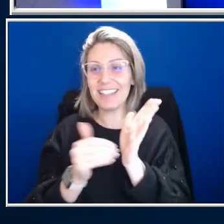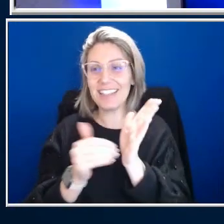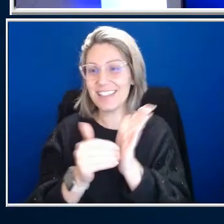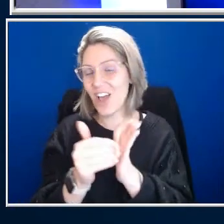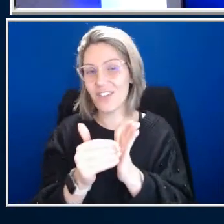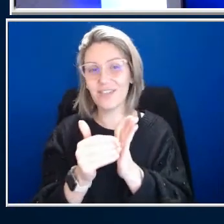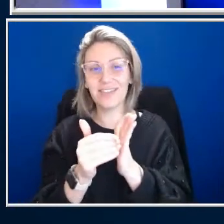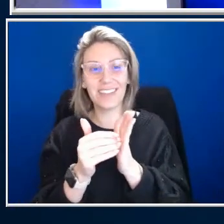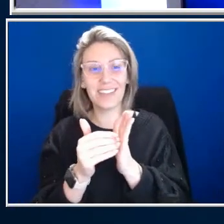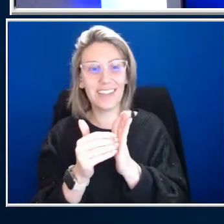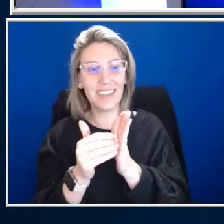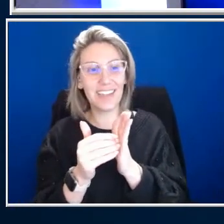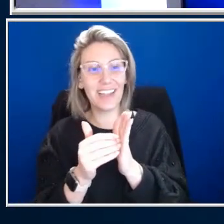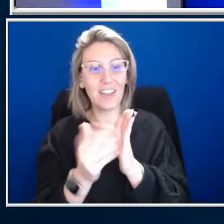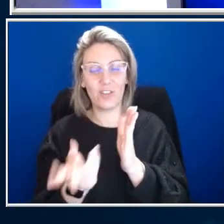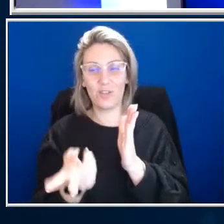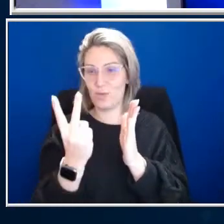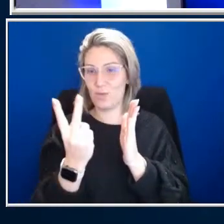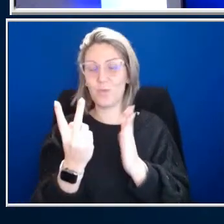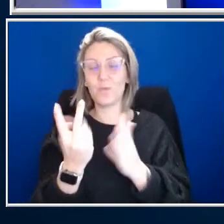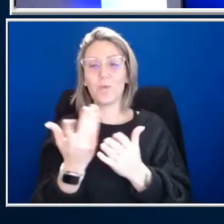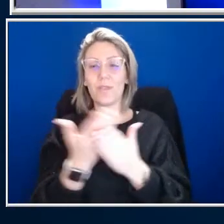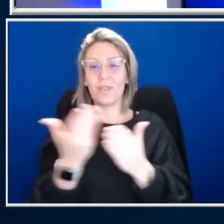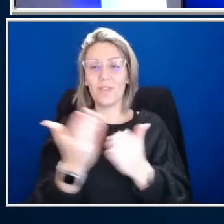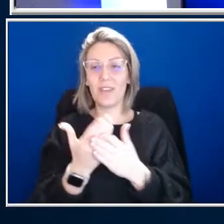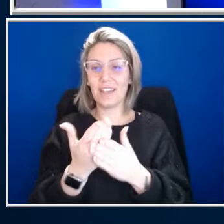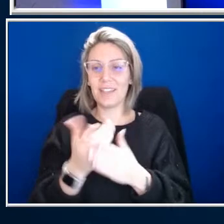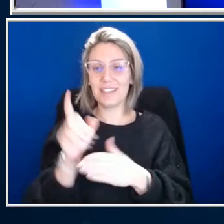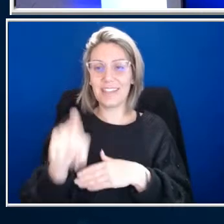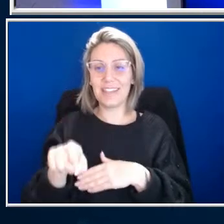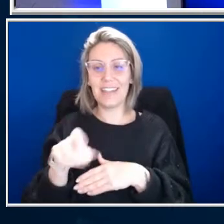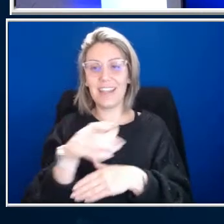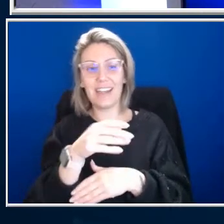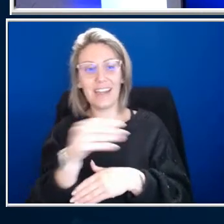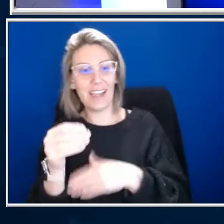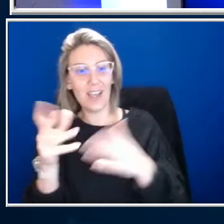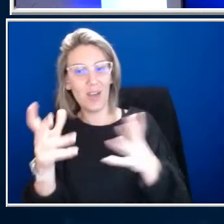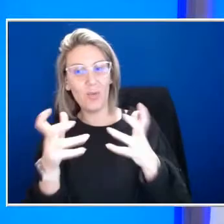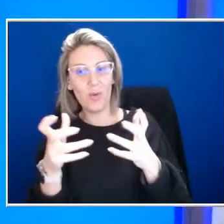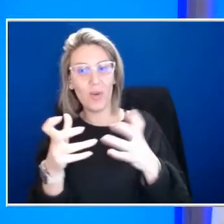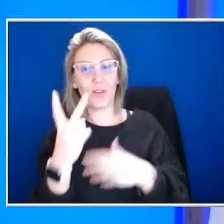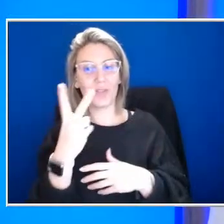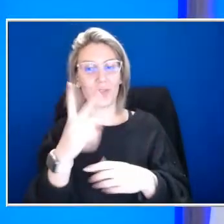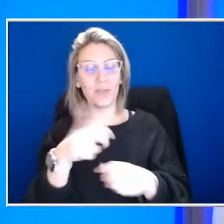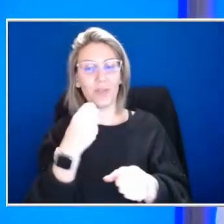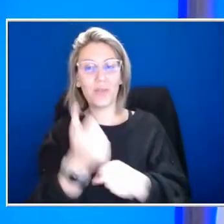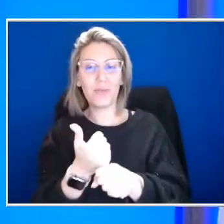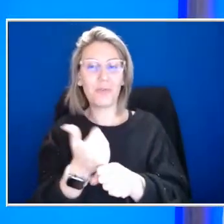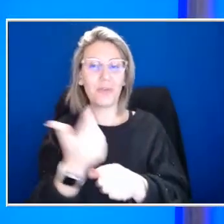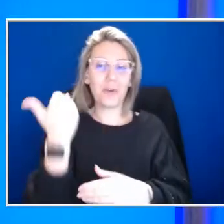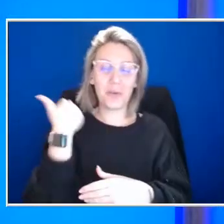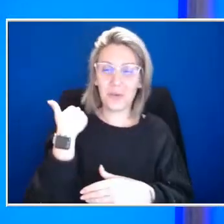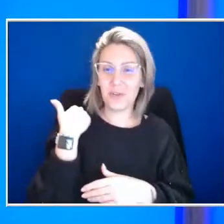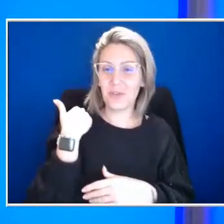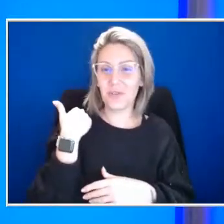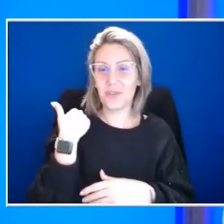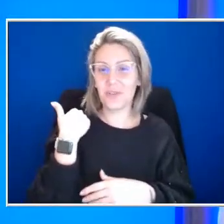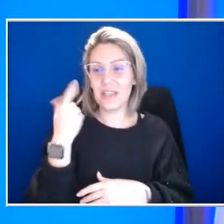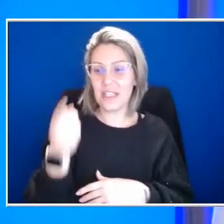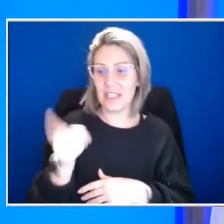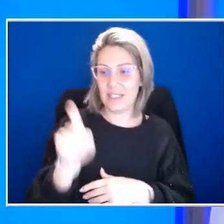two different things, right? So, like we said, 2-3 years ago, we would not, even though he would need heart